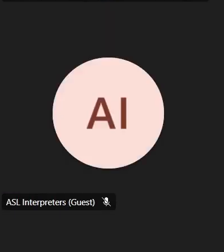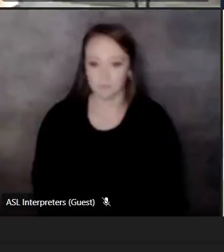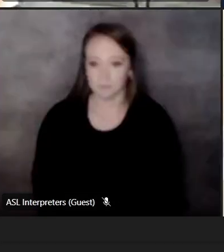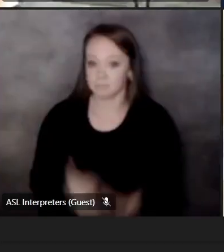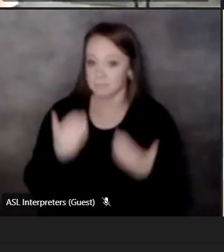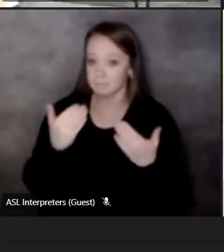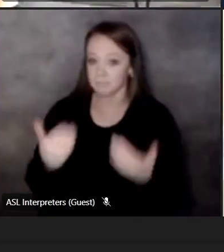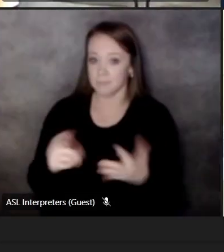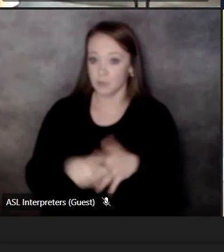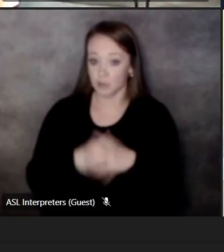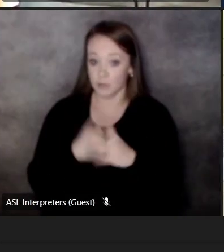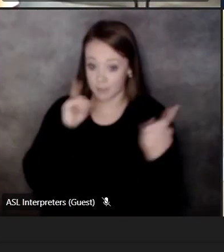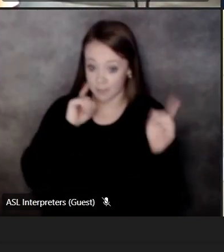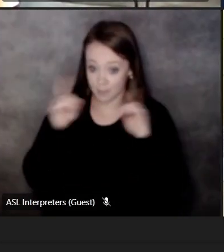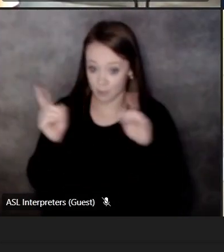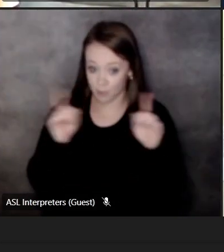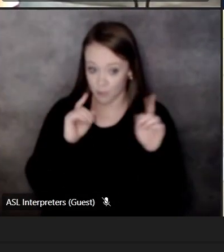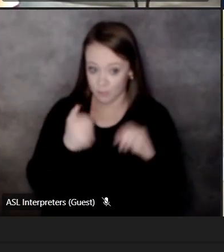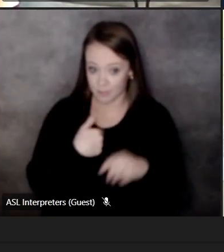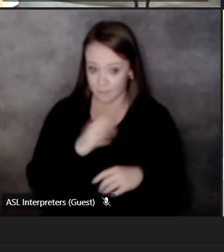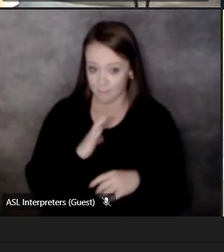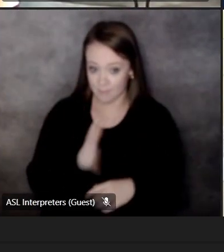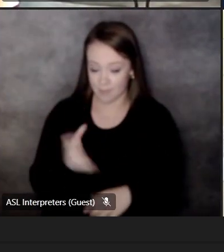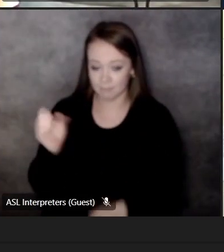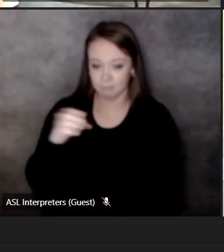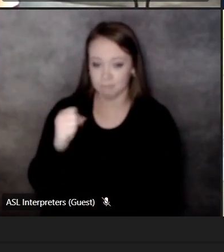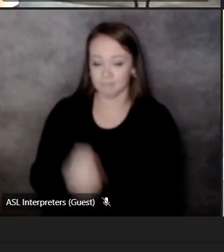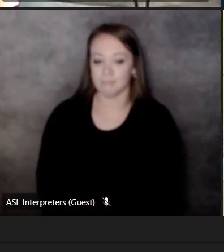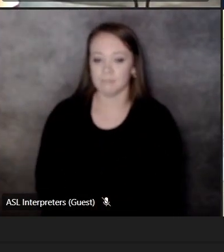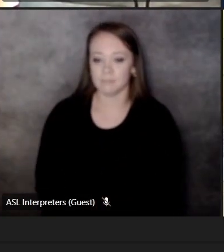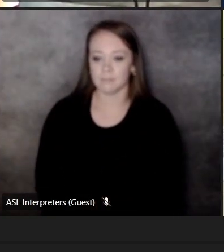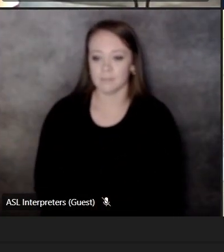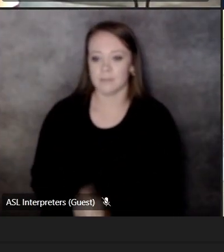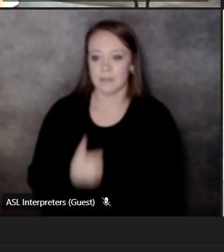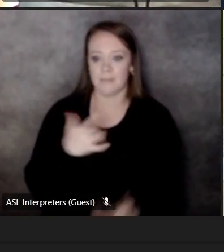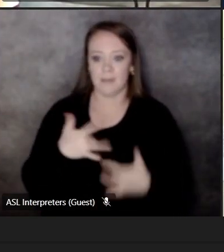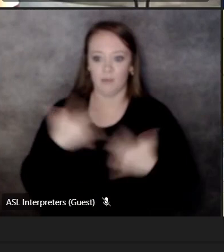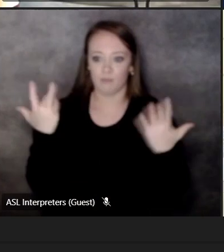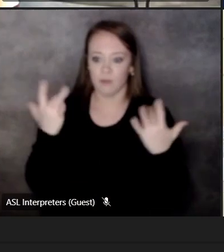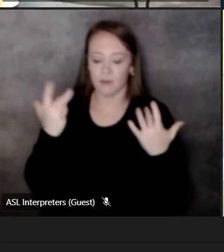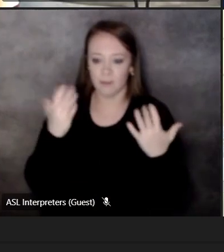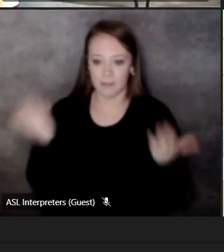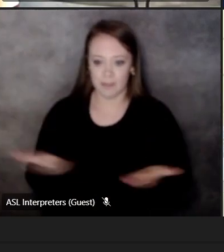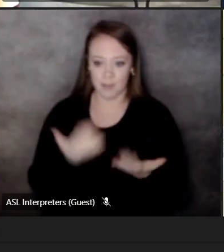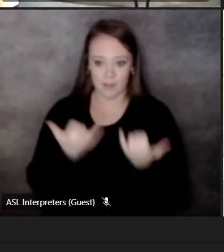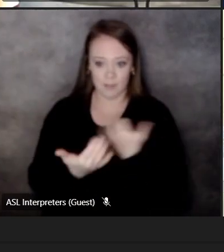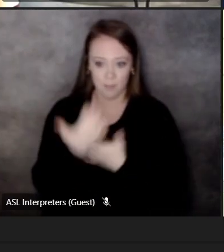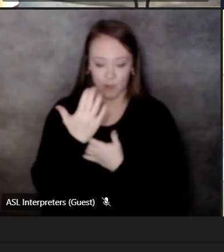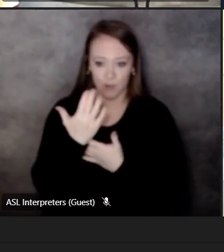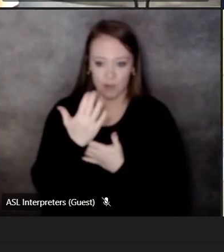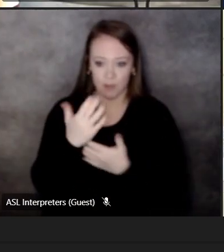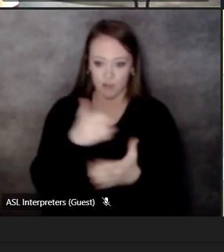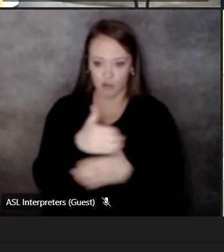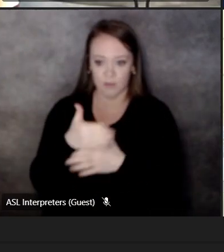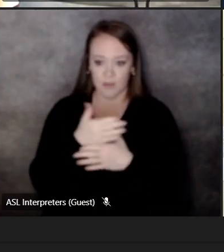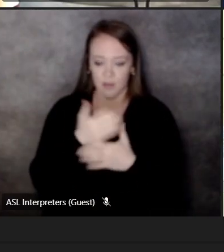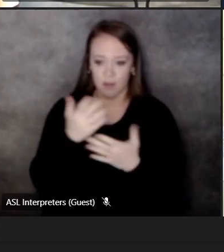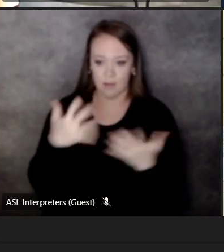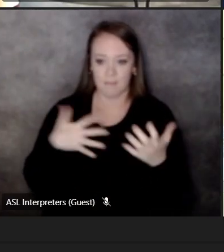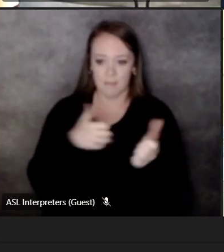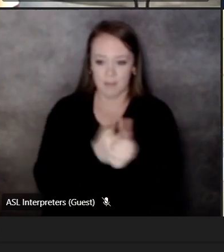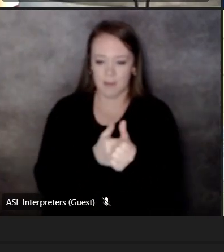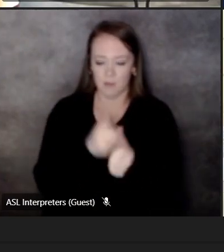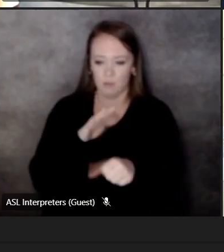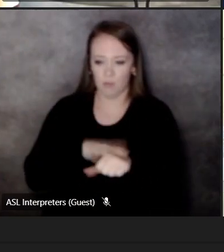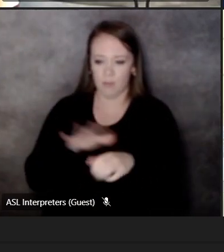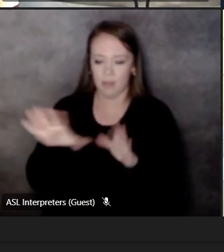Yep. to hear me okay? Yep. Wonderful. I'm thrilled to be here with you this morning to share an update on the selection process for